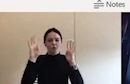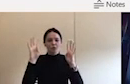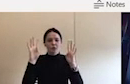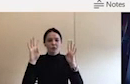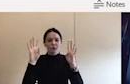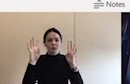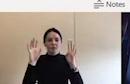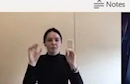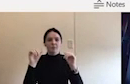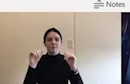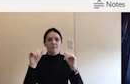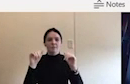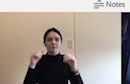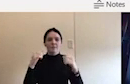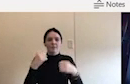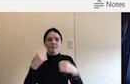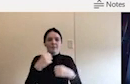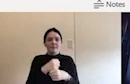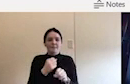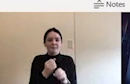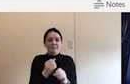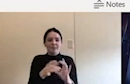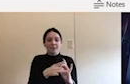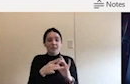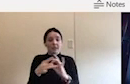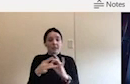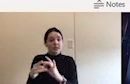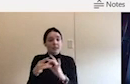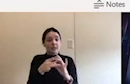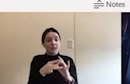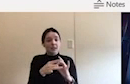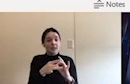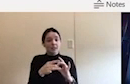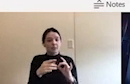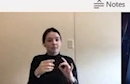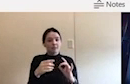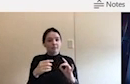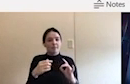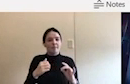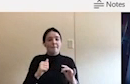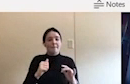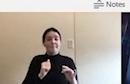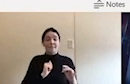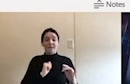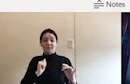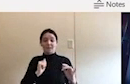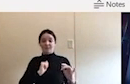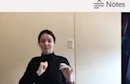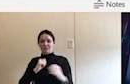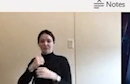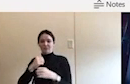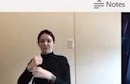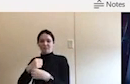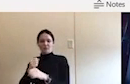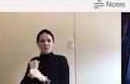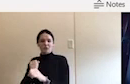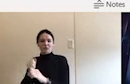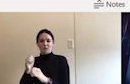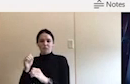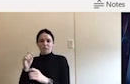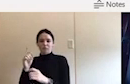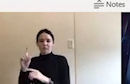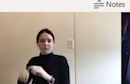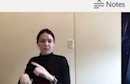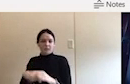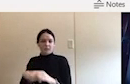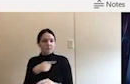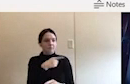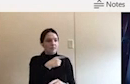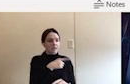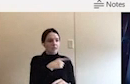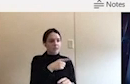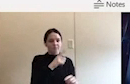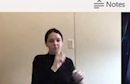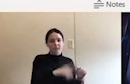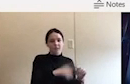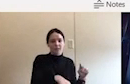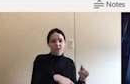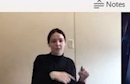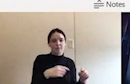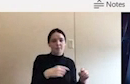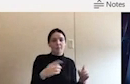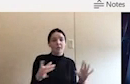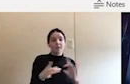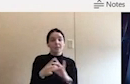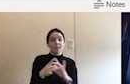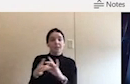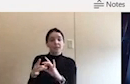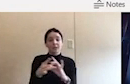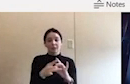own. And that's the beauty of makerspaces and these environments where we're bringing in people with different interests, different